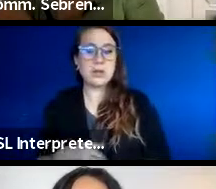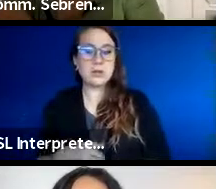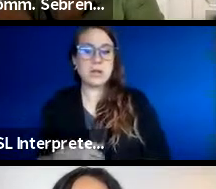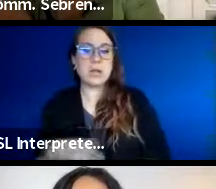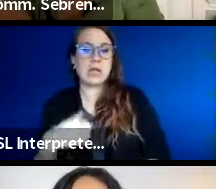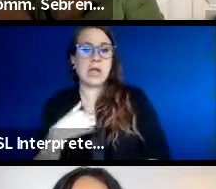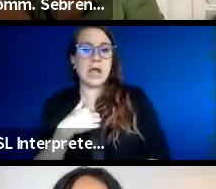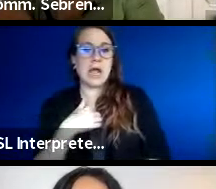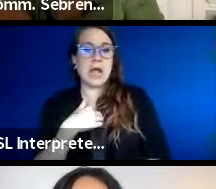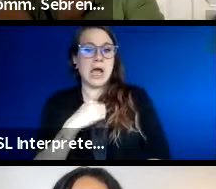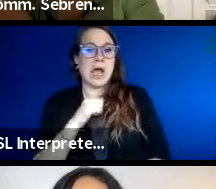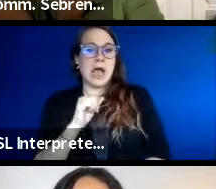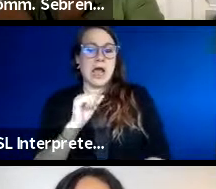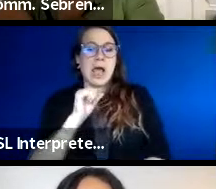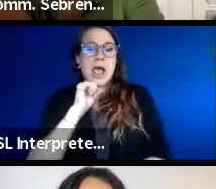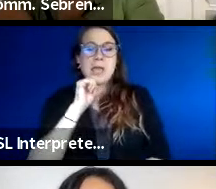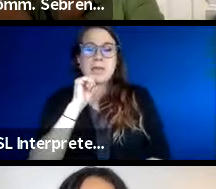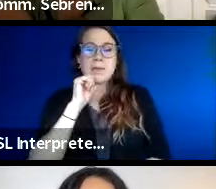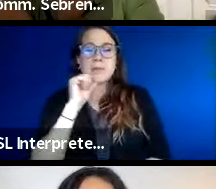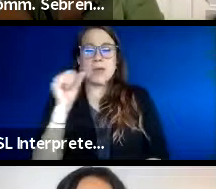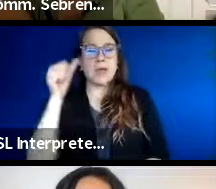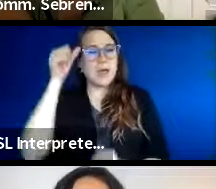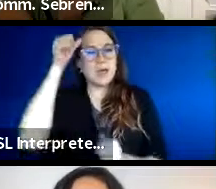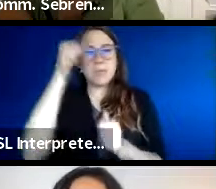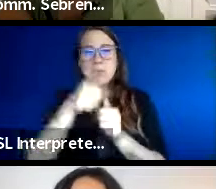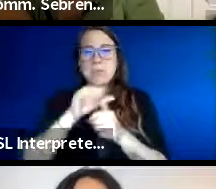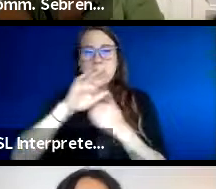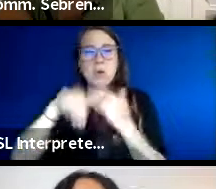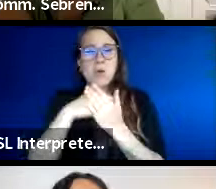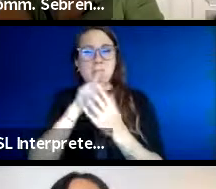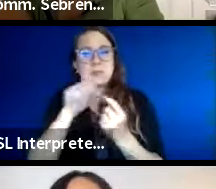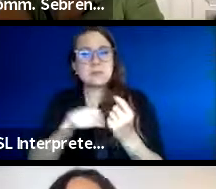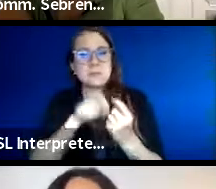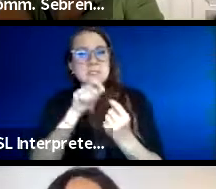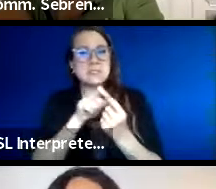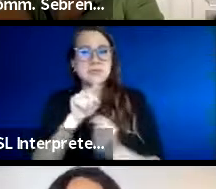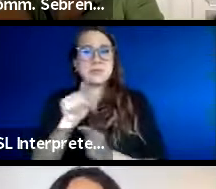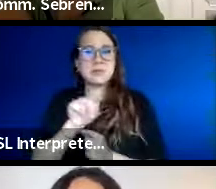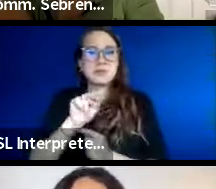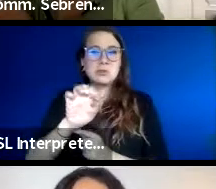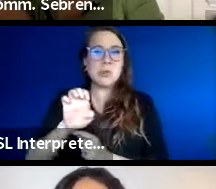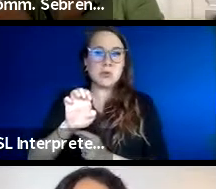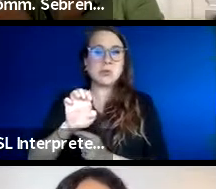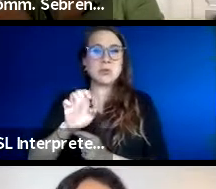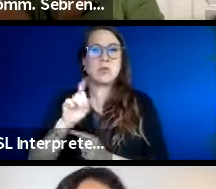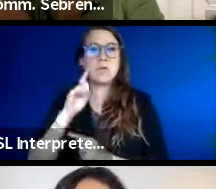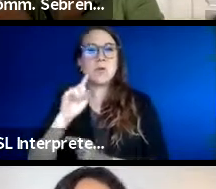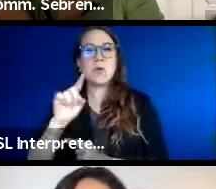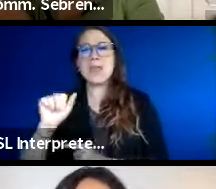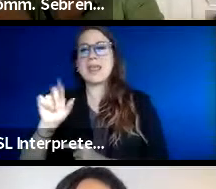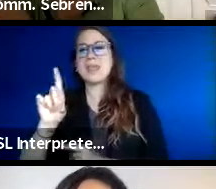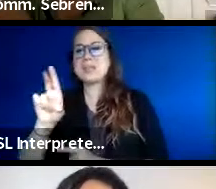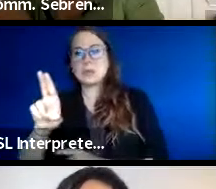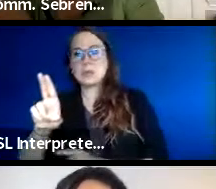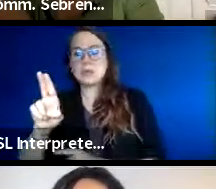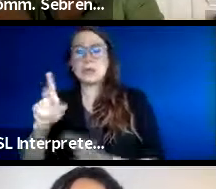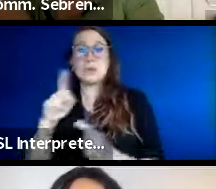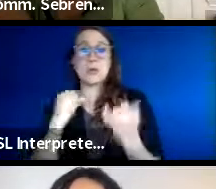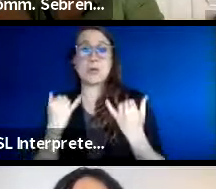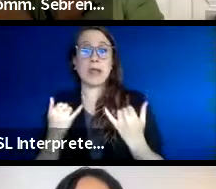I'm not recalling all the specifications of the zoning for ADUs, for matter of right ADUs